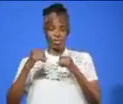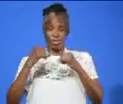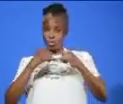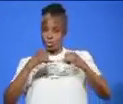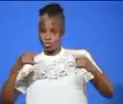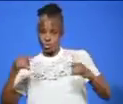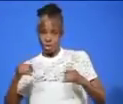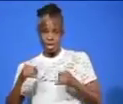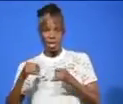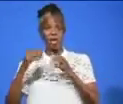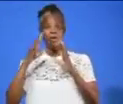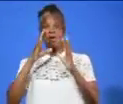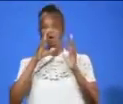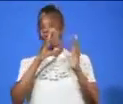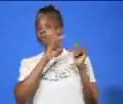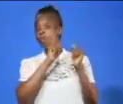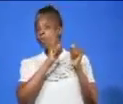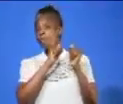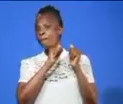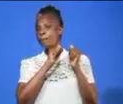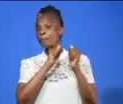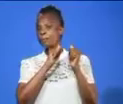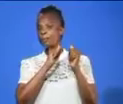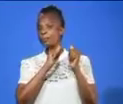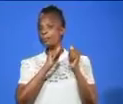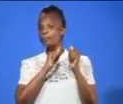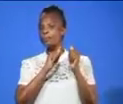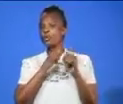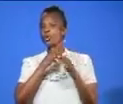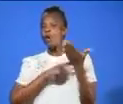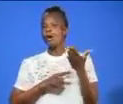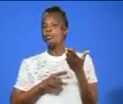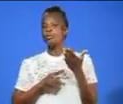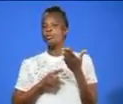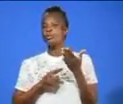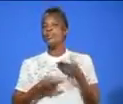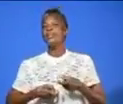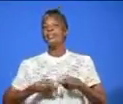hope, it was worn down to a